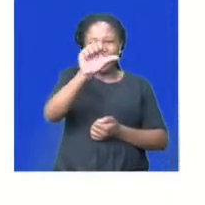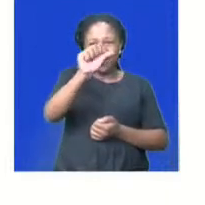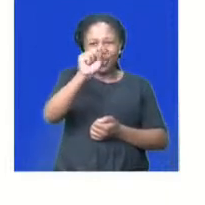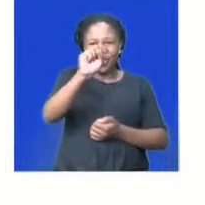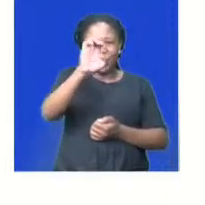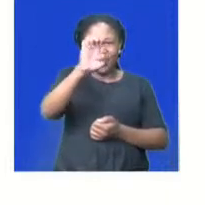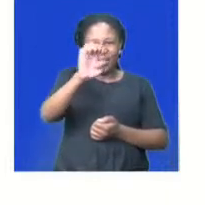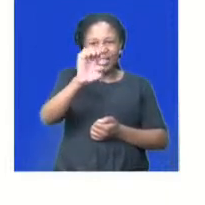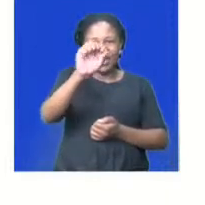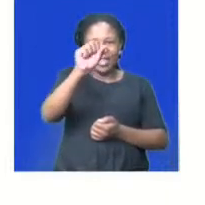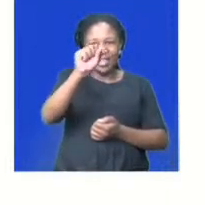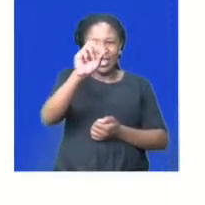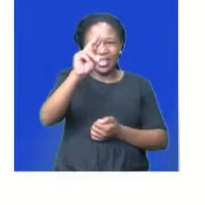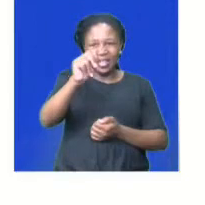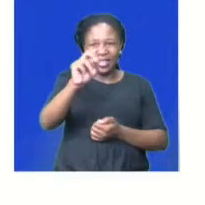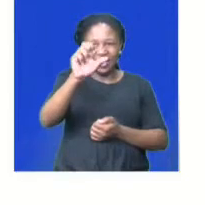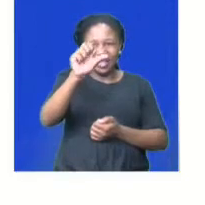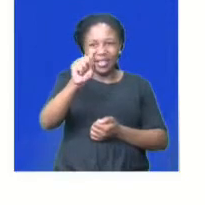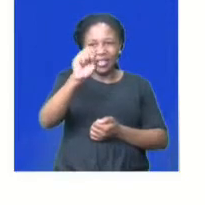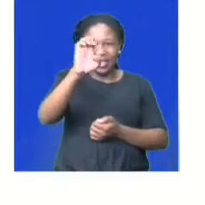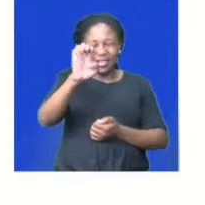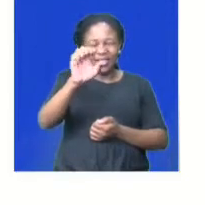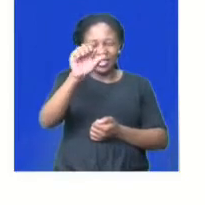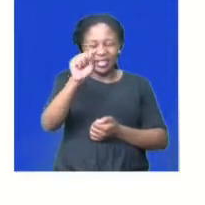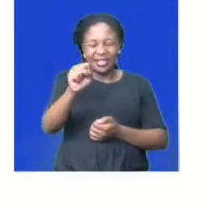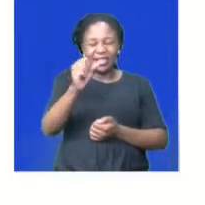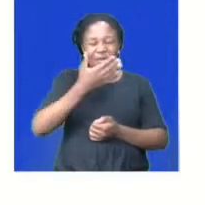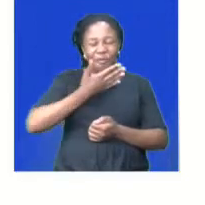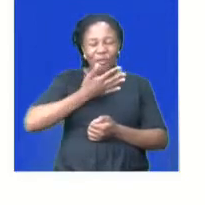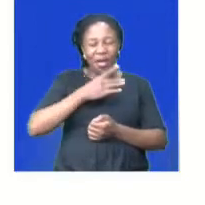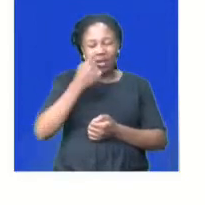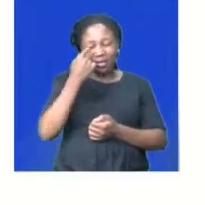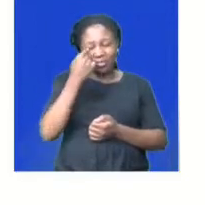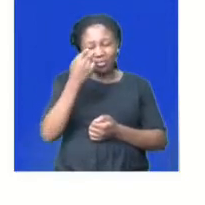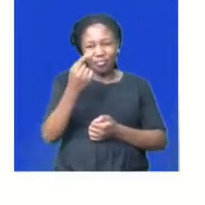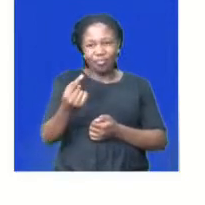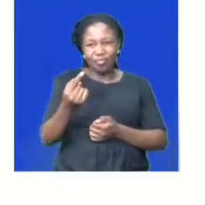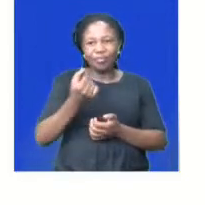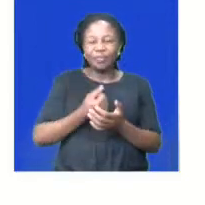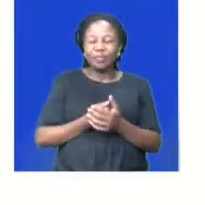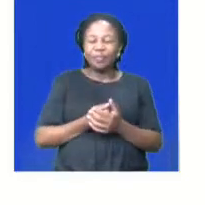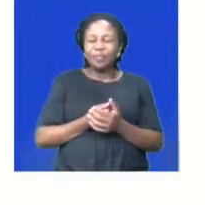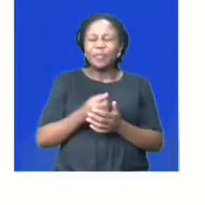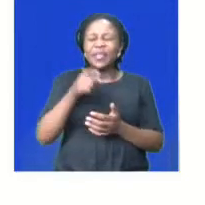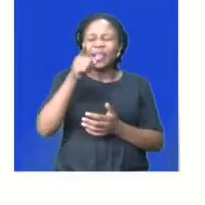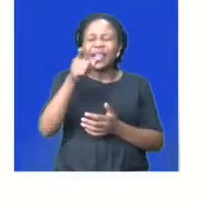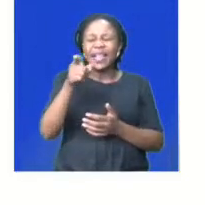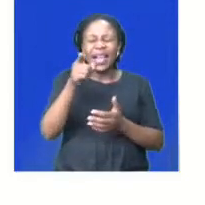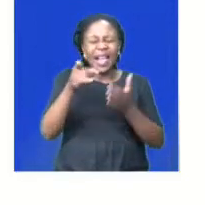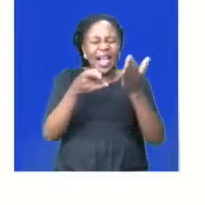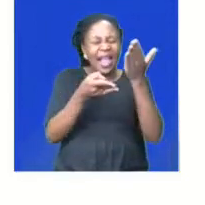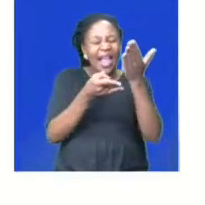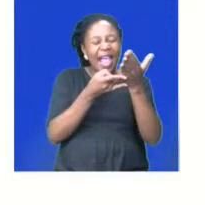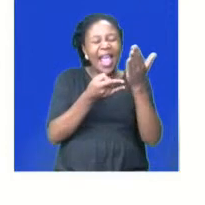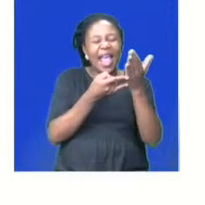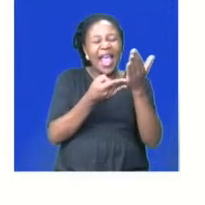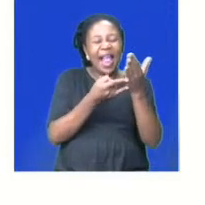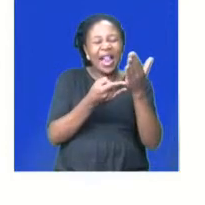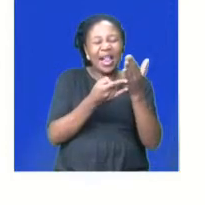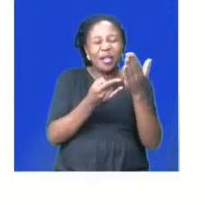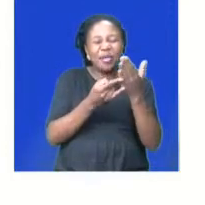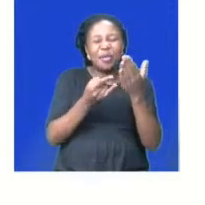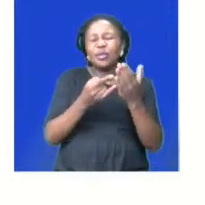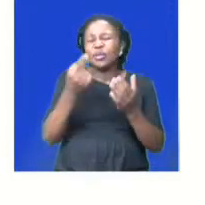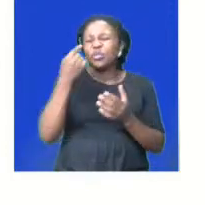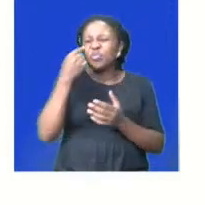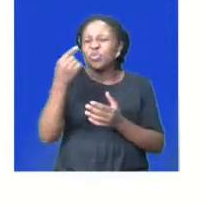senses. We have 5 senses that helps us to explore the